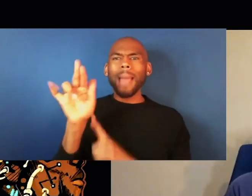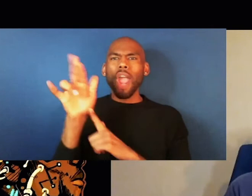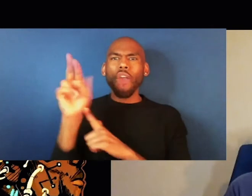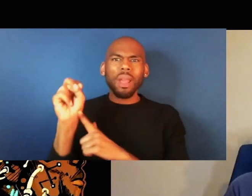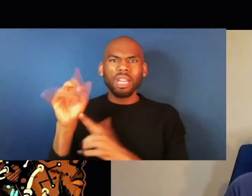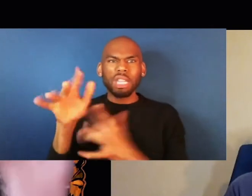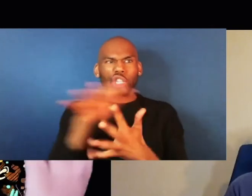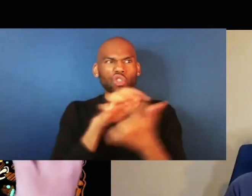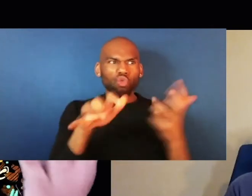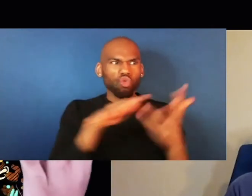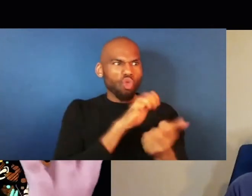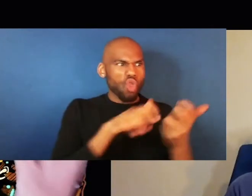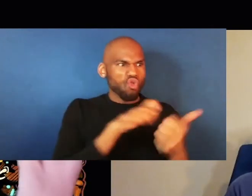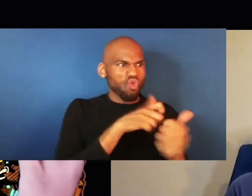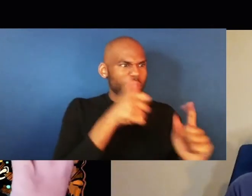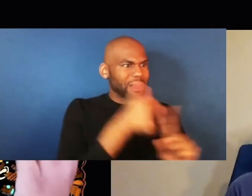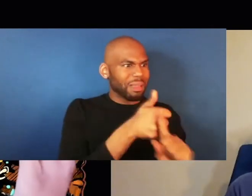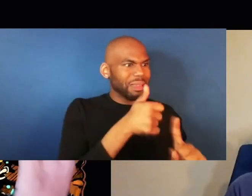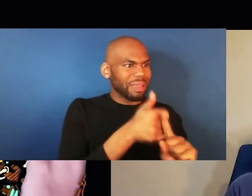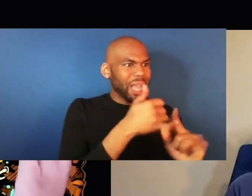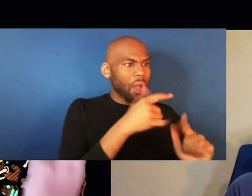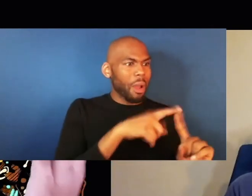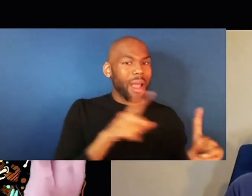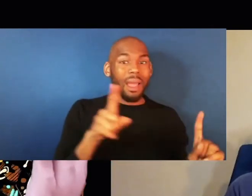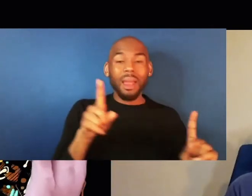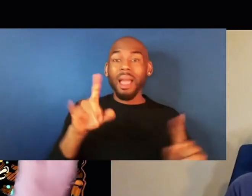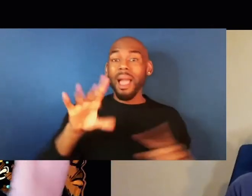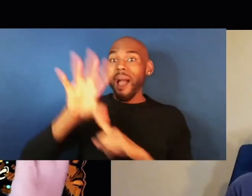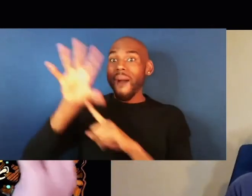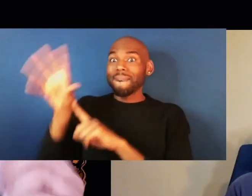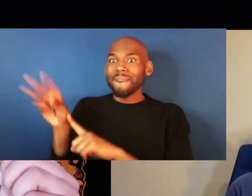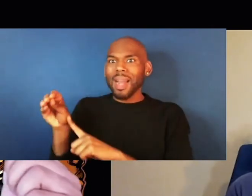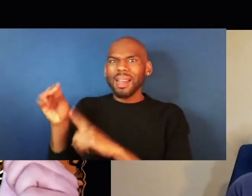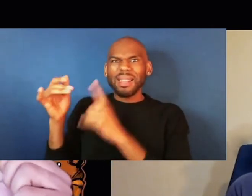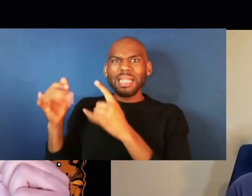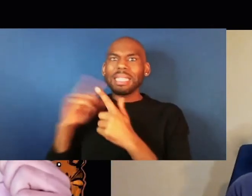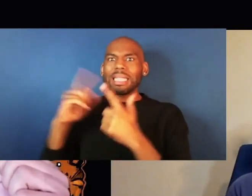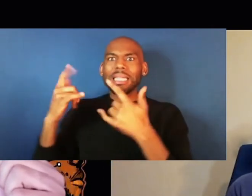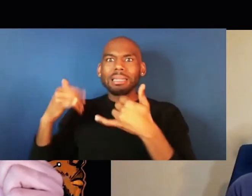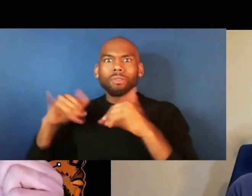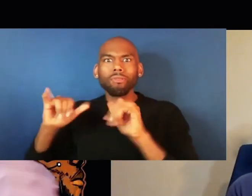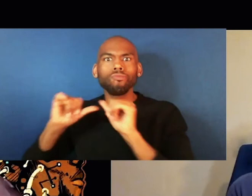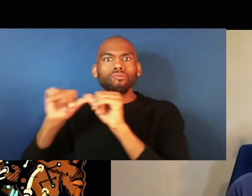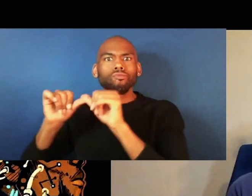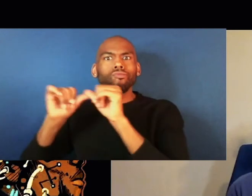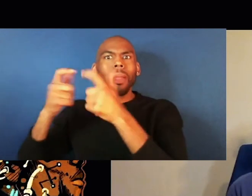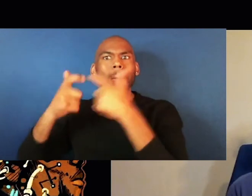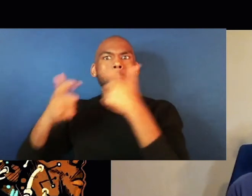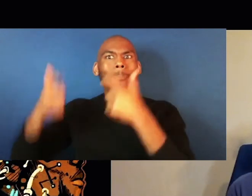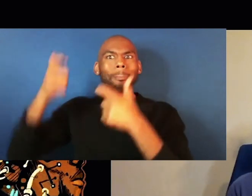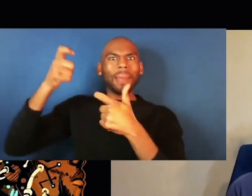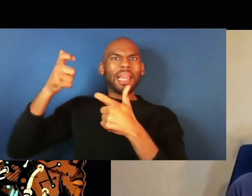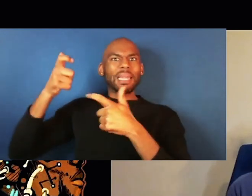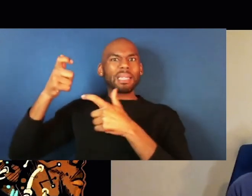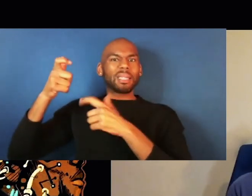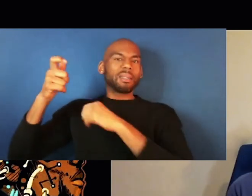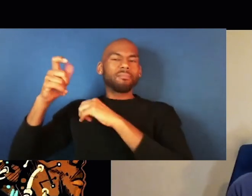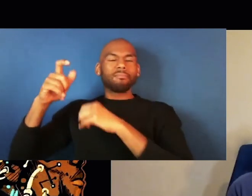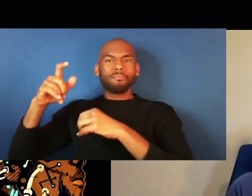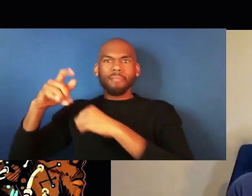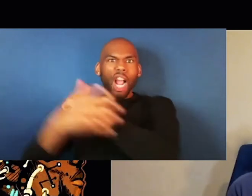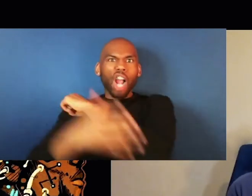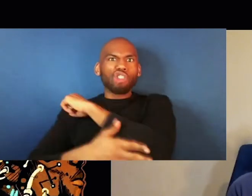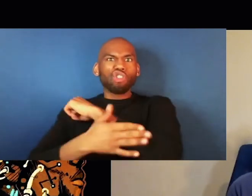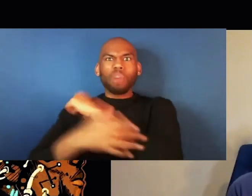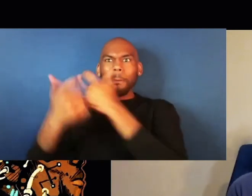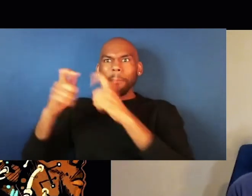And like Africa is now the most important, like biggest thing on the planet, right? Yeah, it's called White Man's Burden.